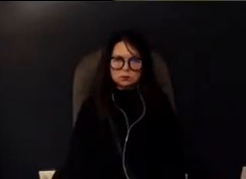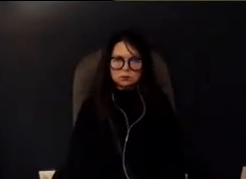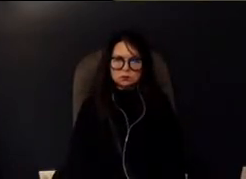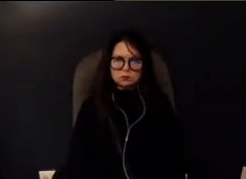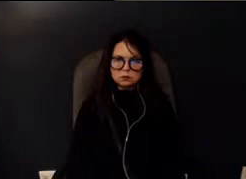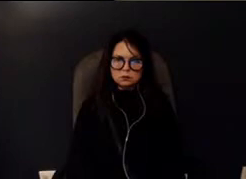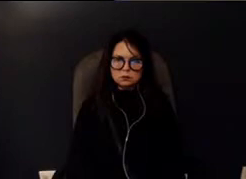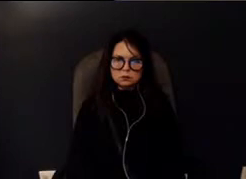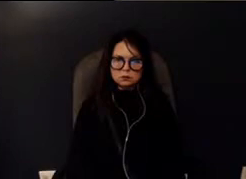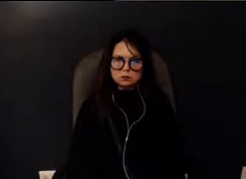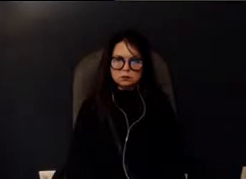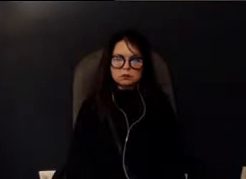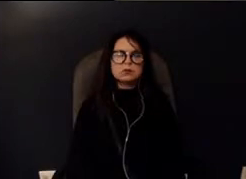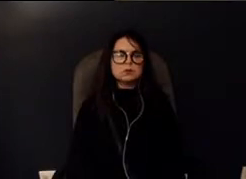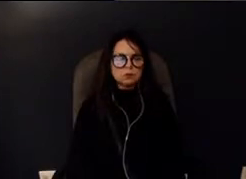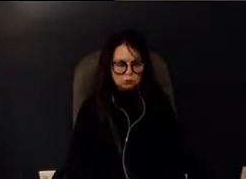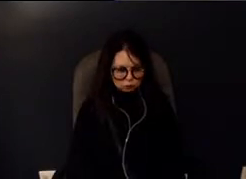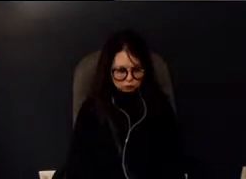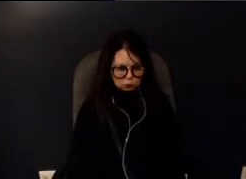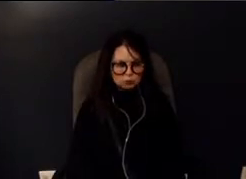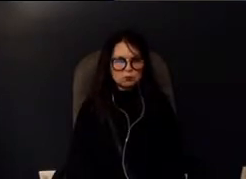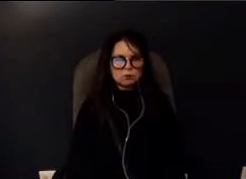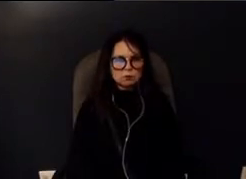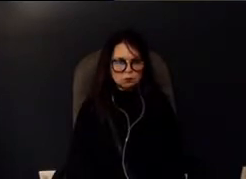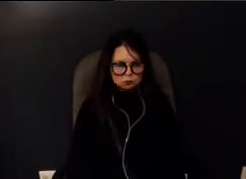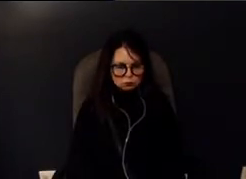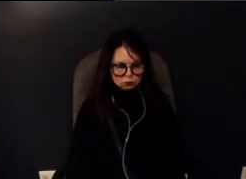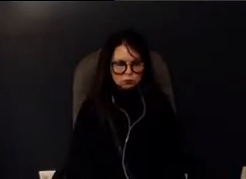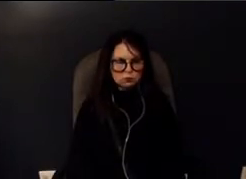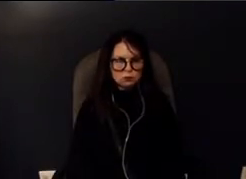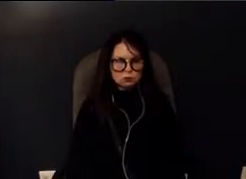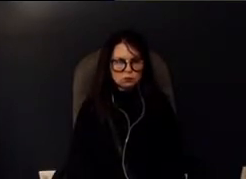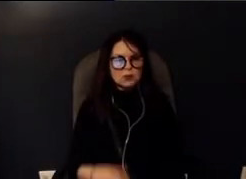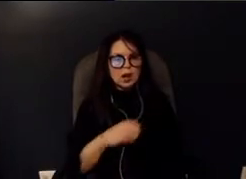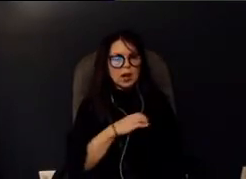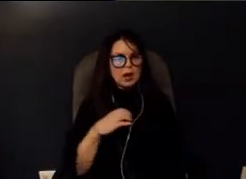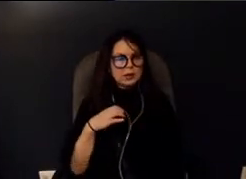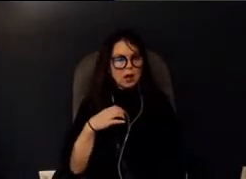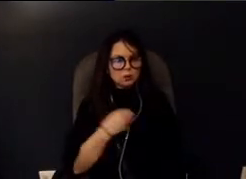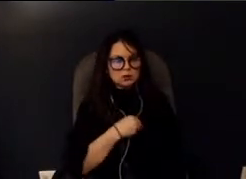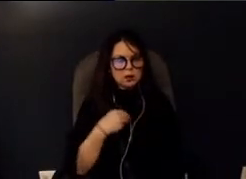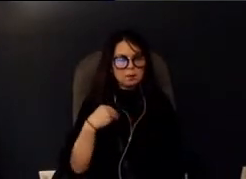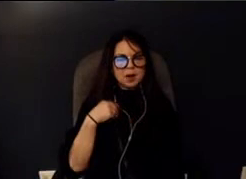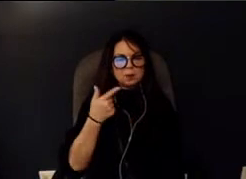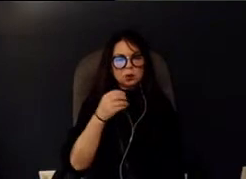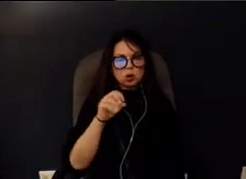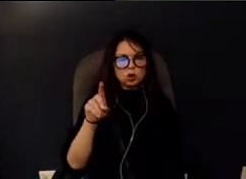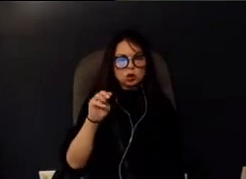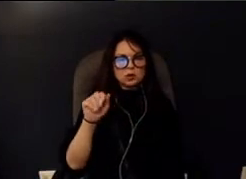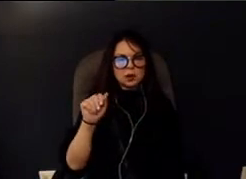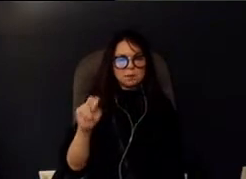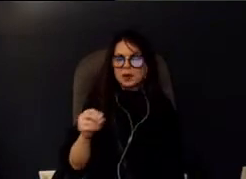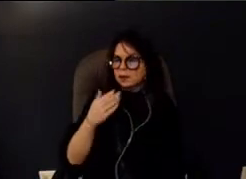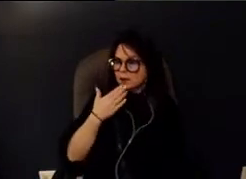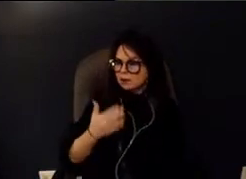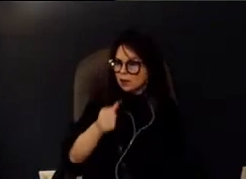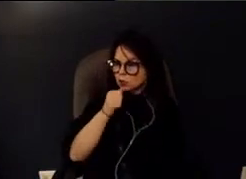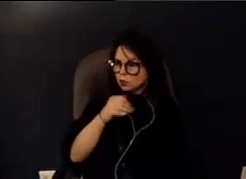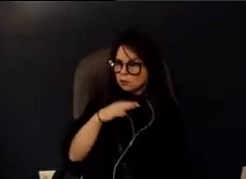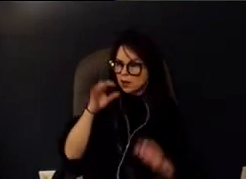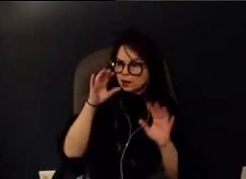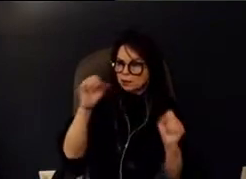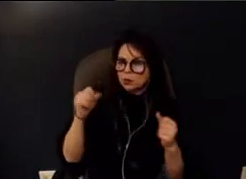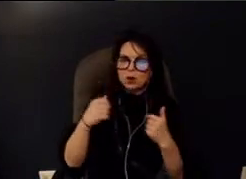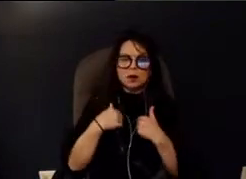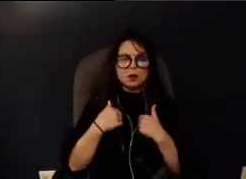Okay, sorry. I was muted. Councilmember Goodman. Thank you, Madam President. I'd like to call the question. I see